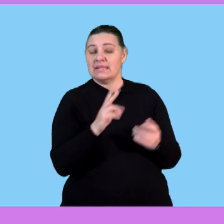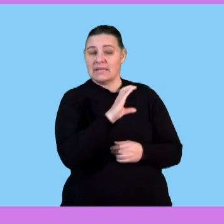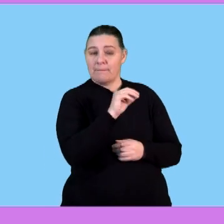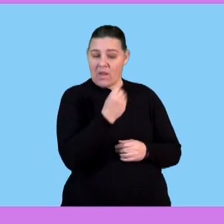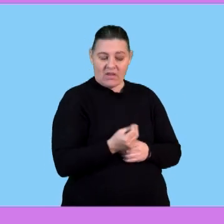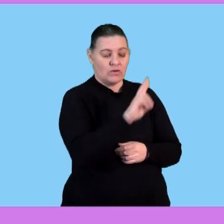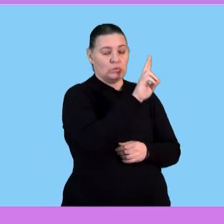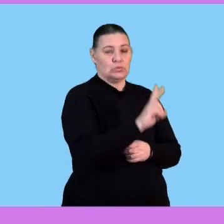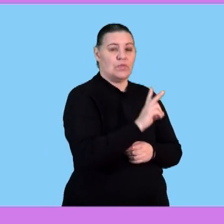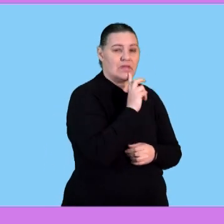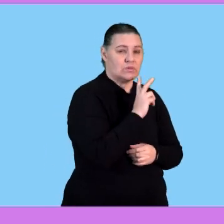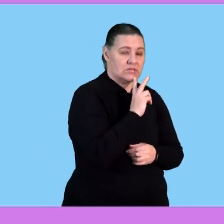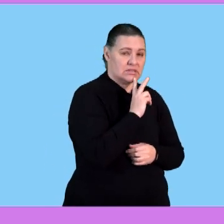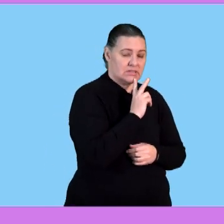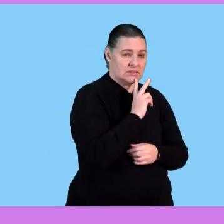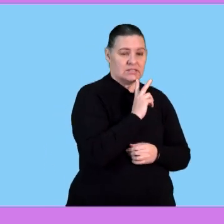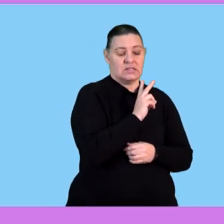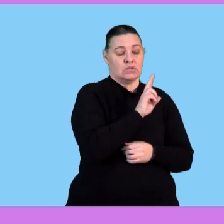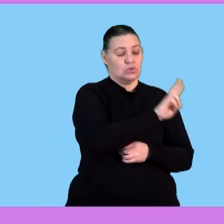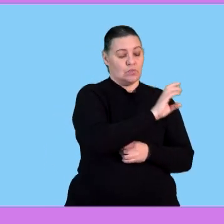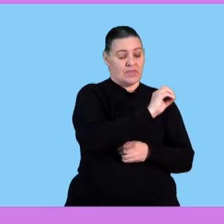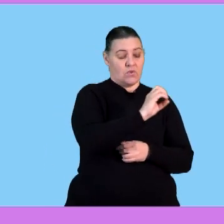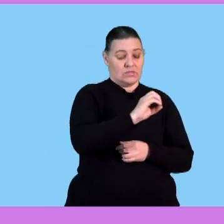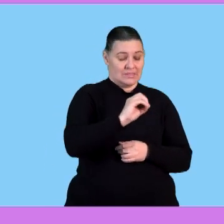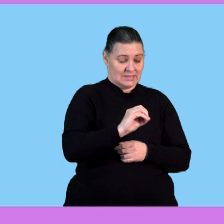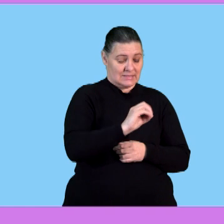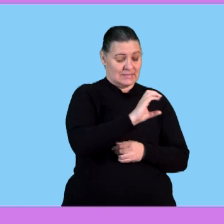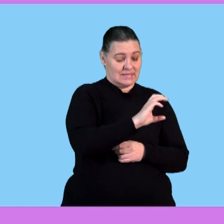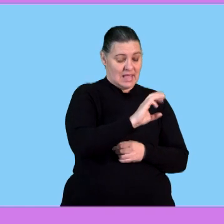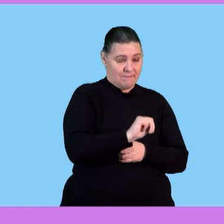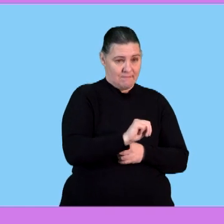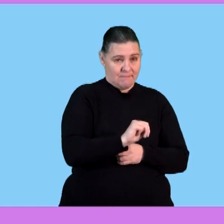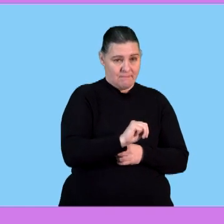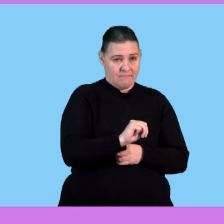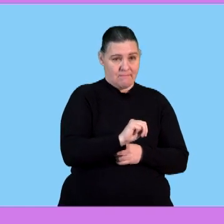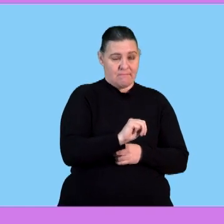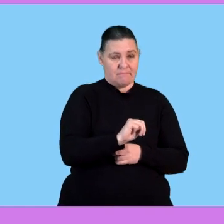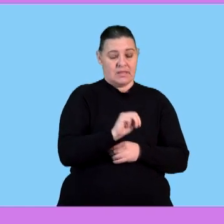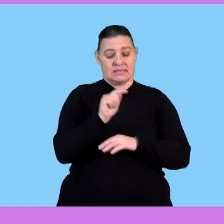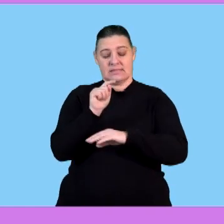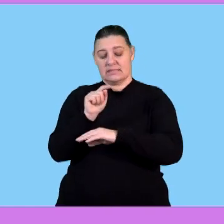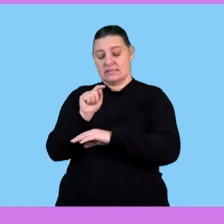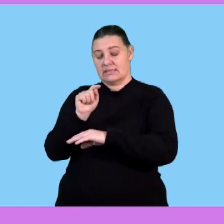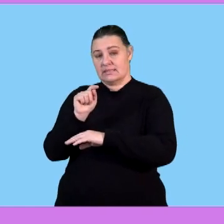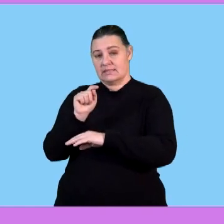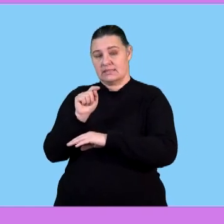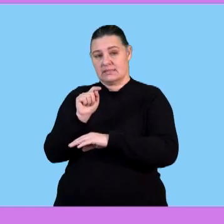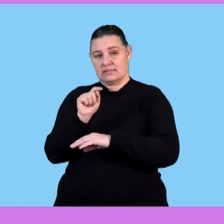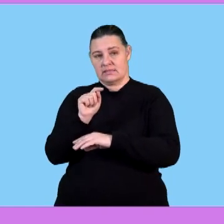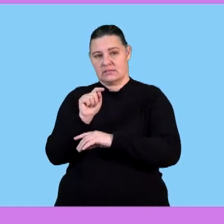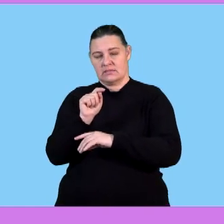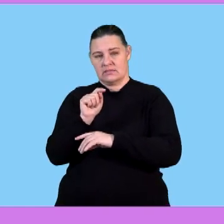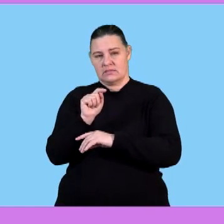got 2,000 of them. So 2,000 centimeters. All right. I've got to